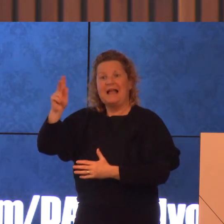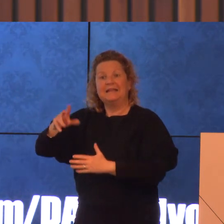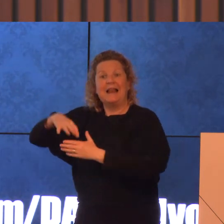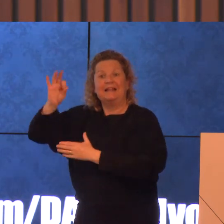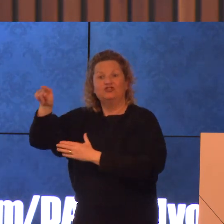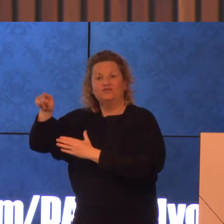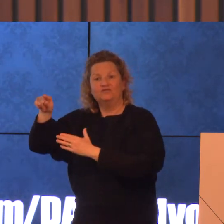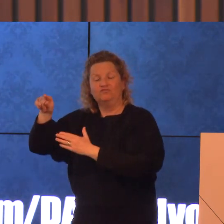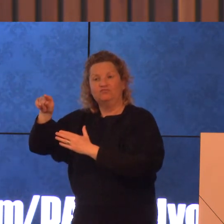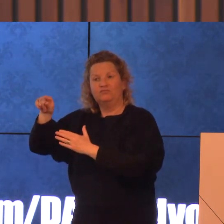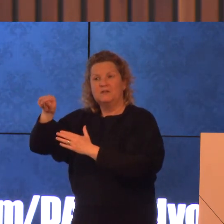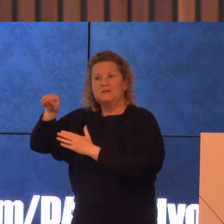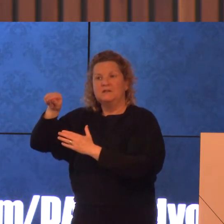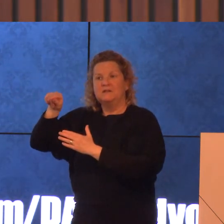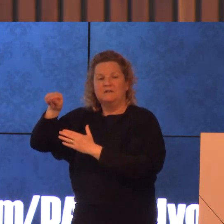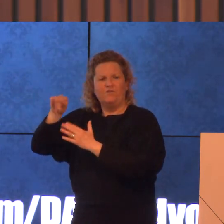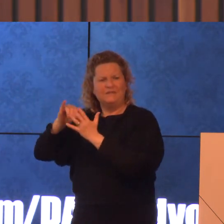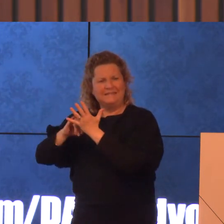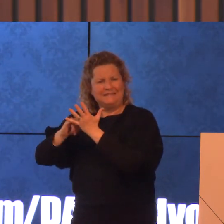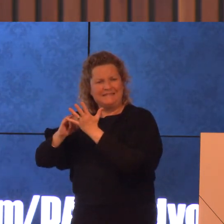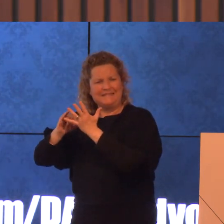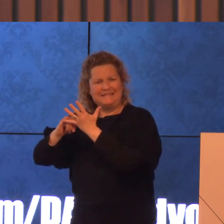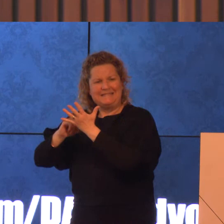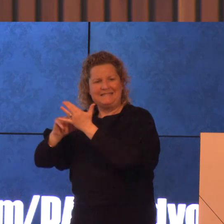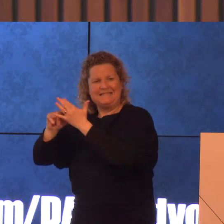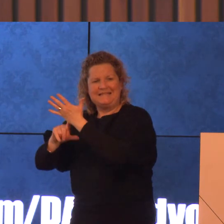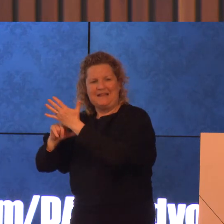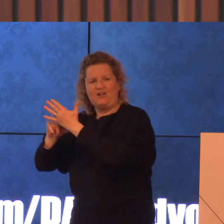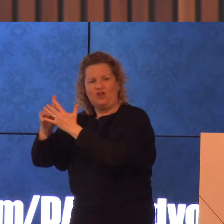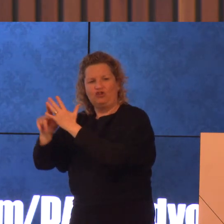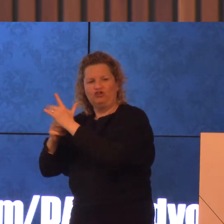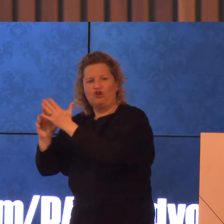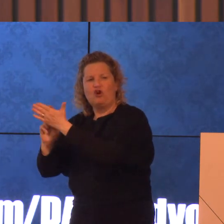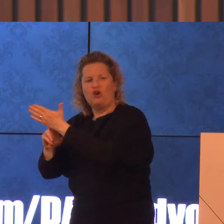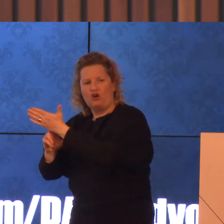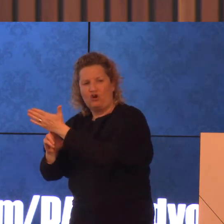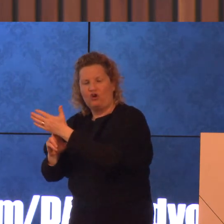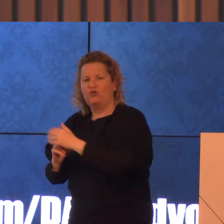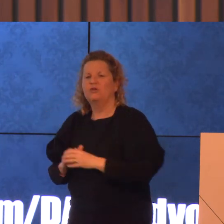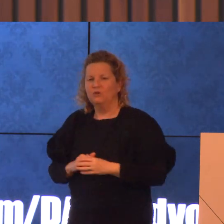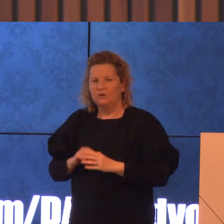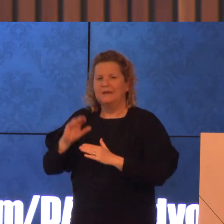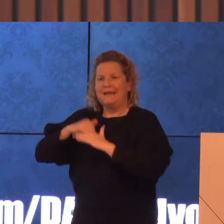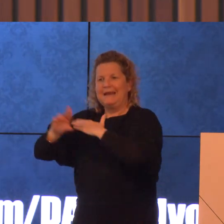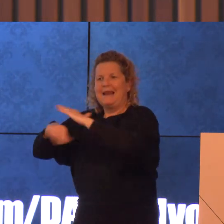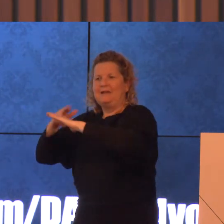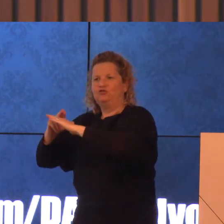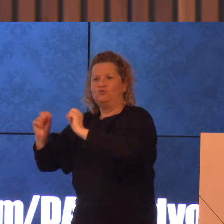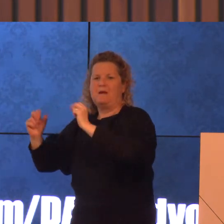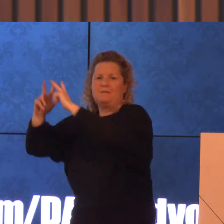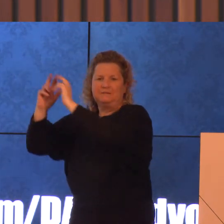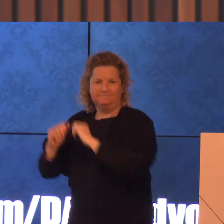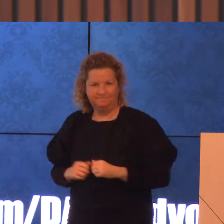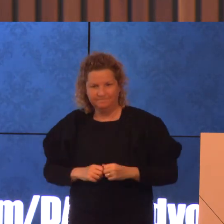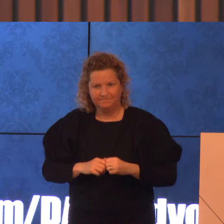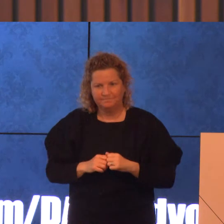and indeed how important that is to see people like us, people with disability, in our national parliament.